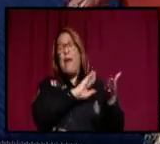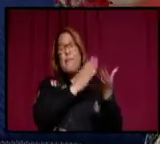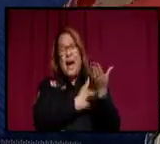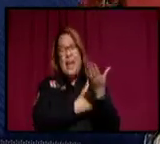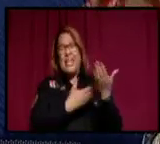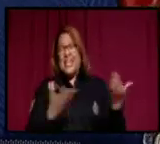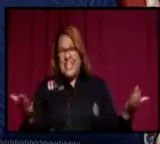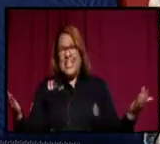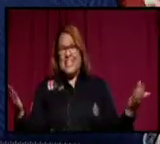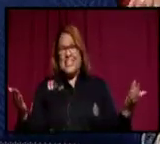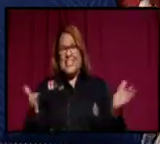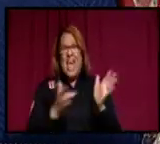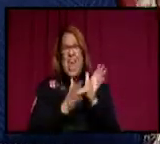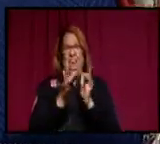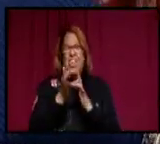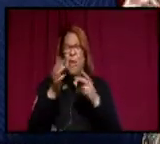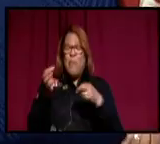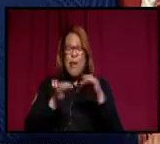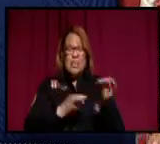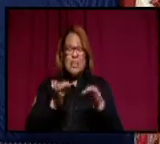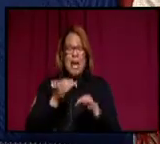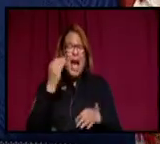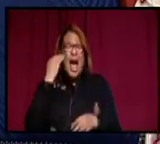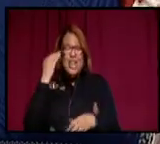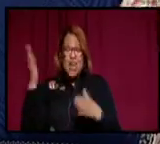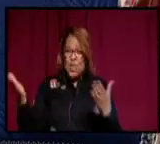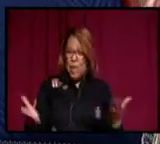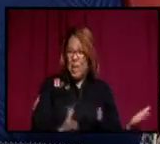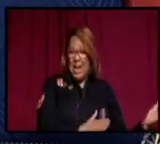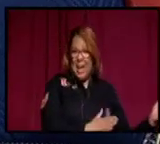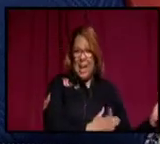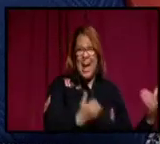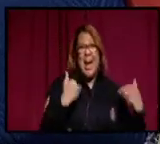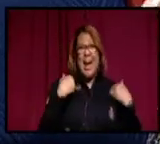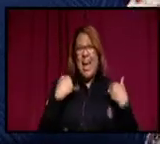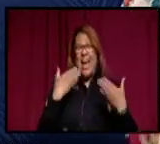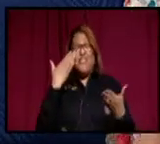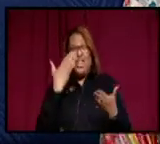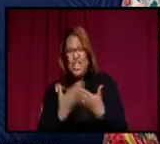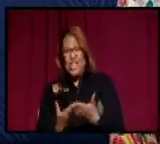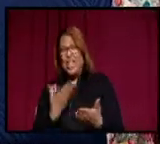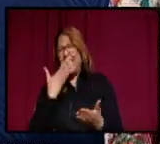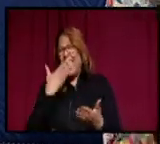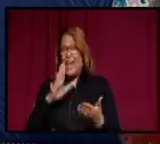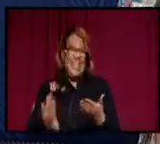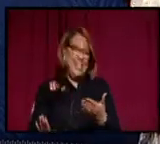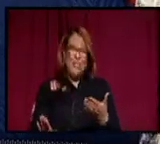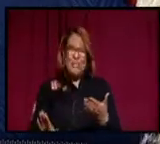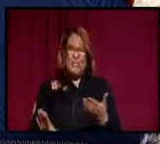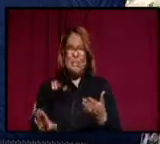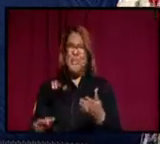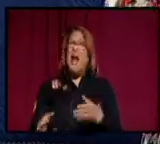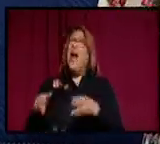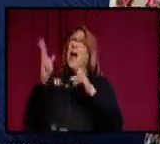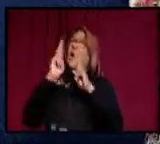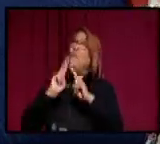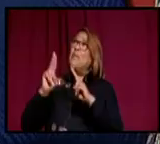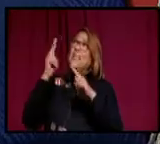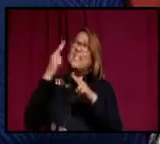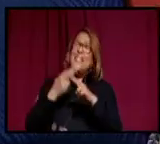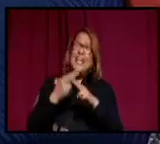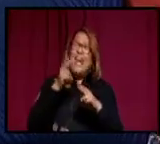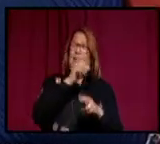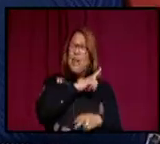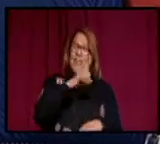Bible says, I know the plan that I have for you. It's plans for good and not for evil. Bless the name of the Lord. Glory